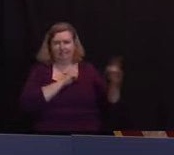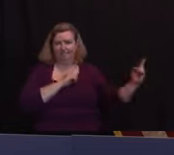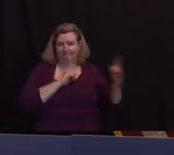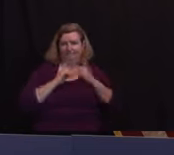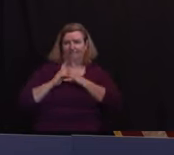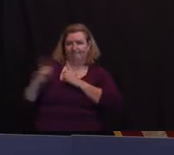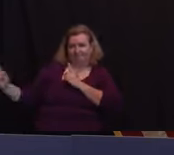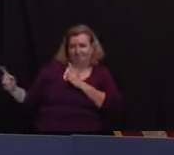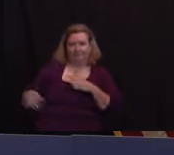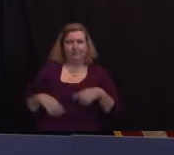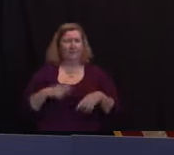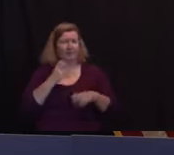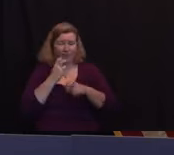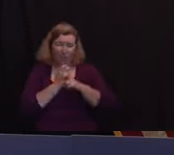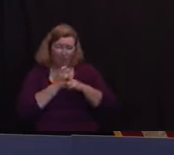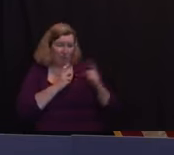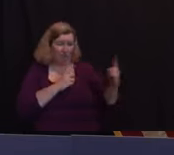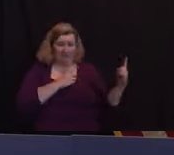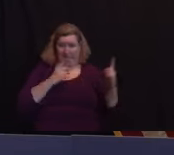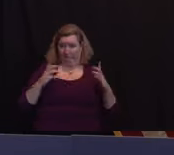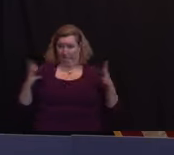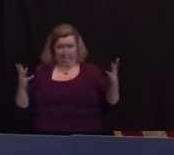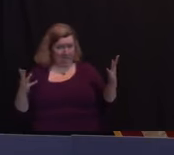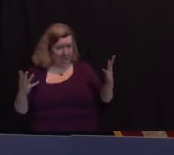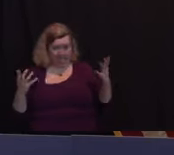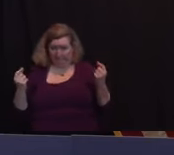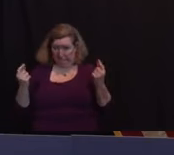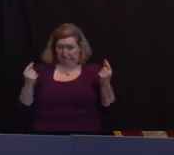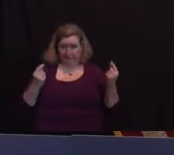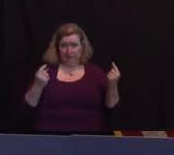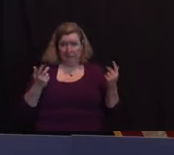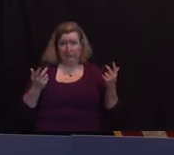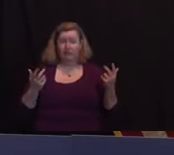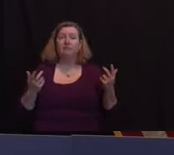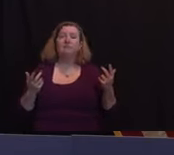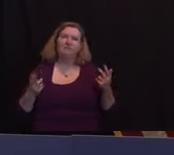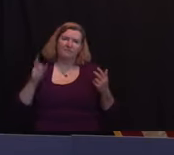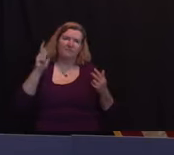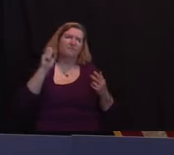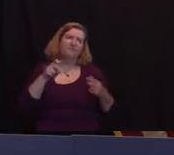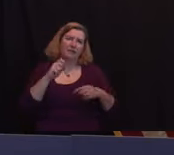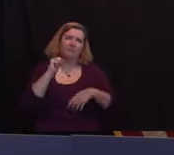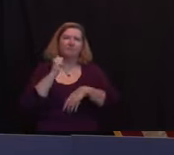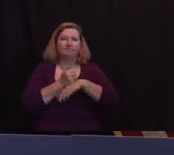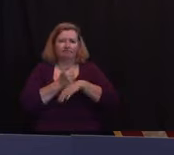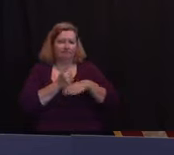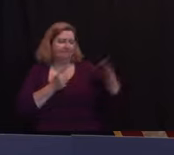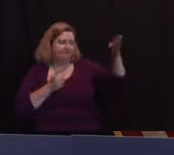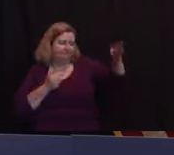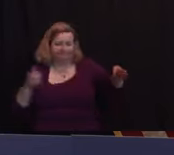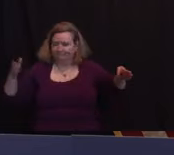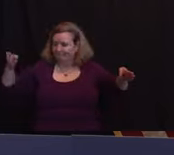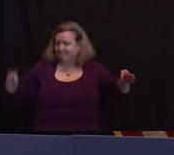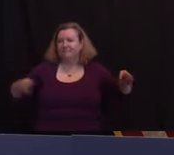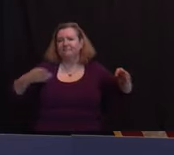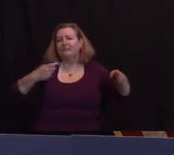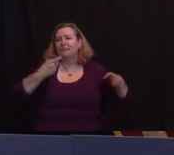for individuals to remain 6 feet apart, physical barriers such as plexiglass should be